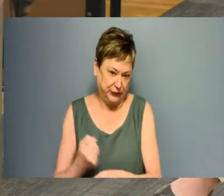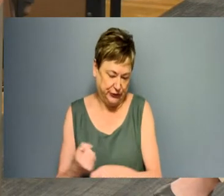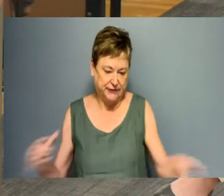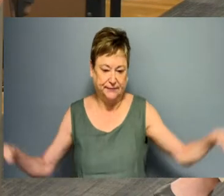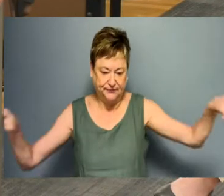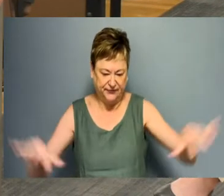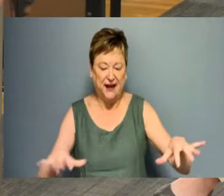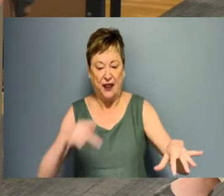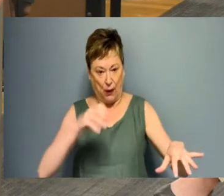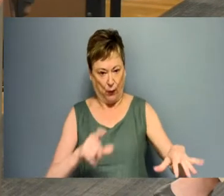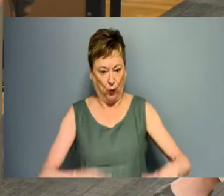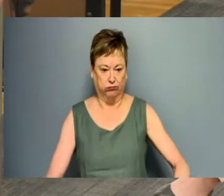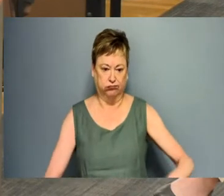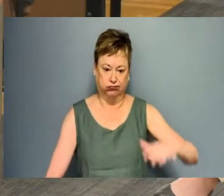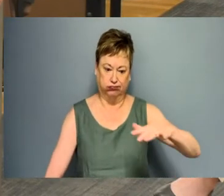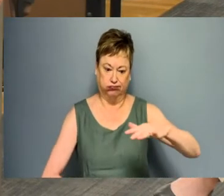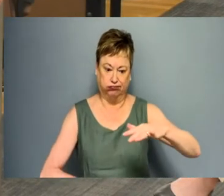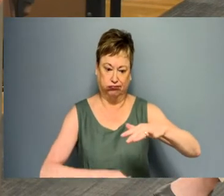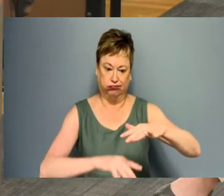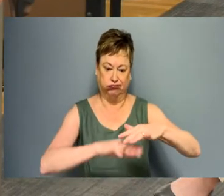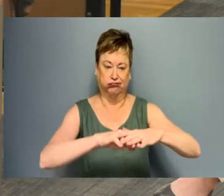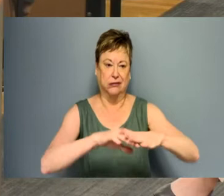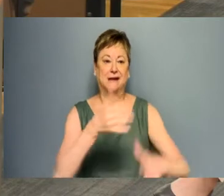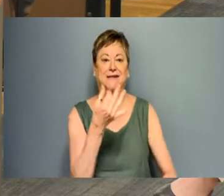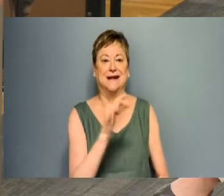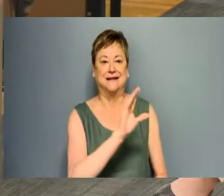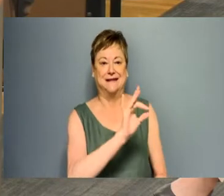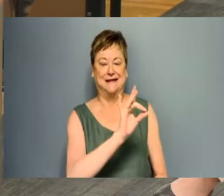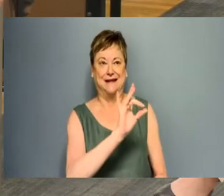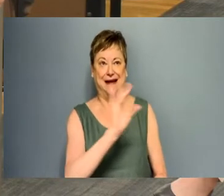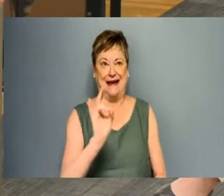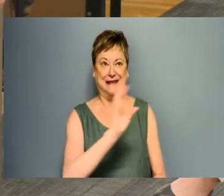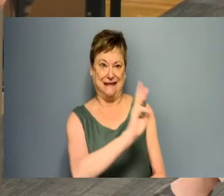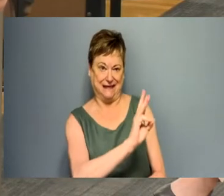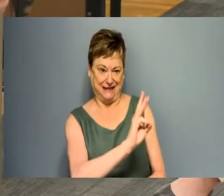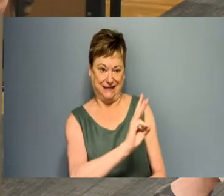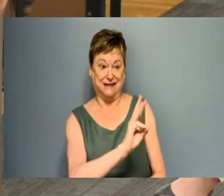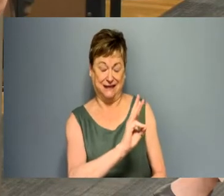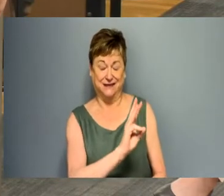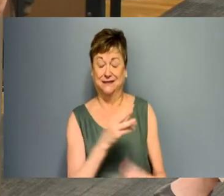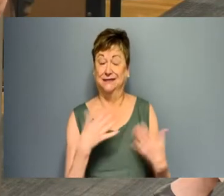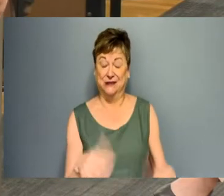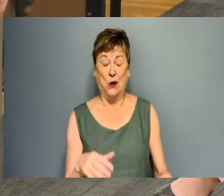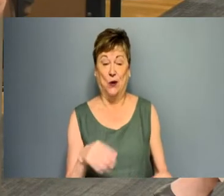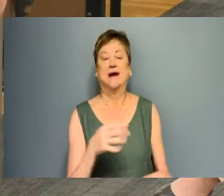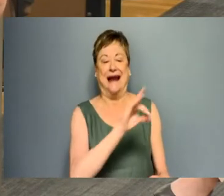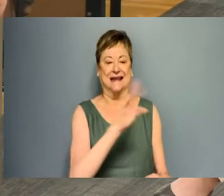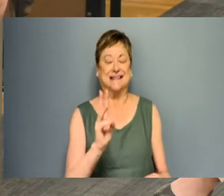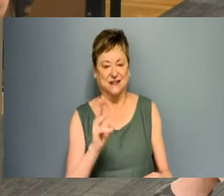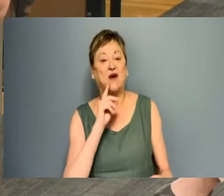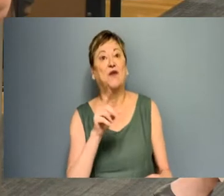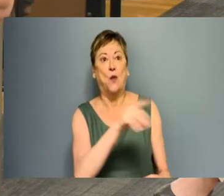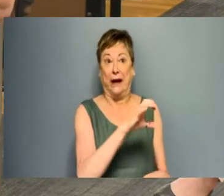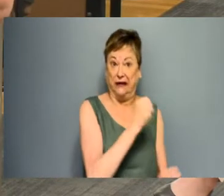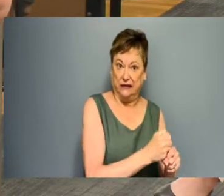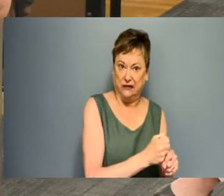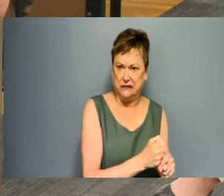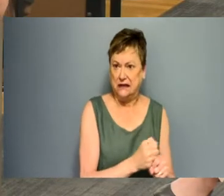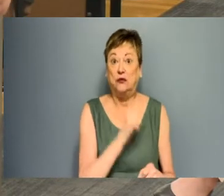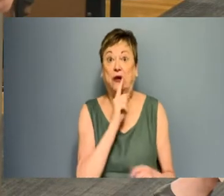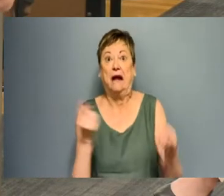pool filled with sediment by 1986. So going from an estimate of 100 years to the reality of